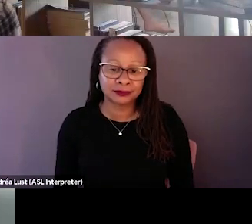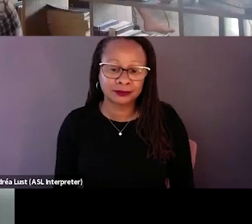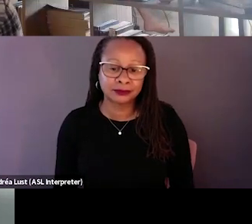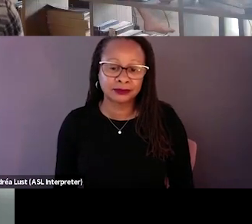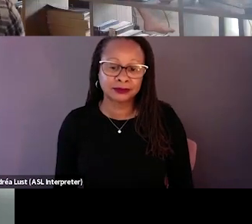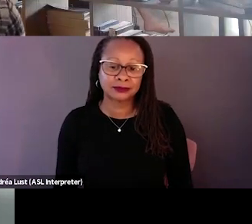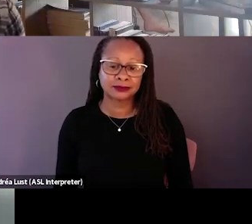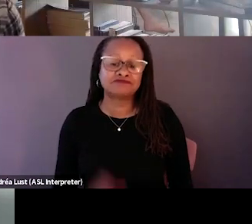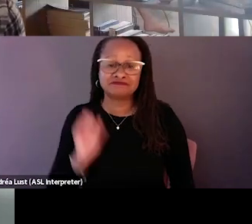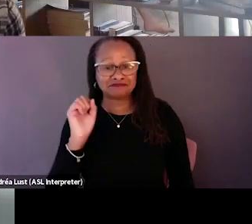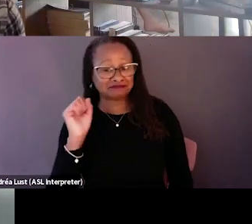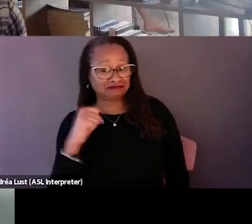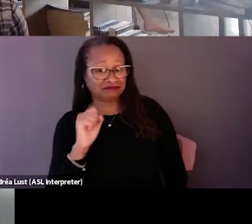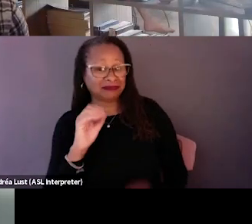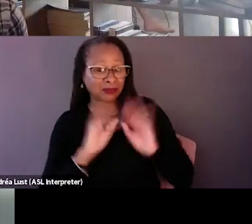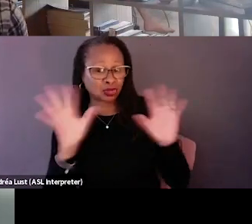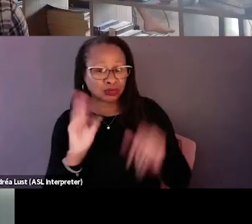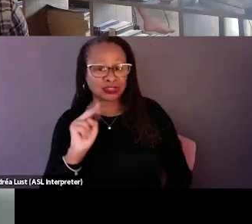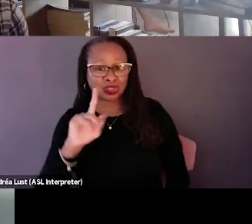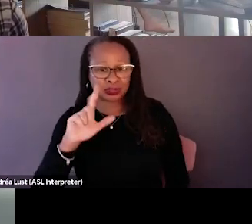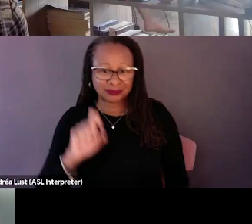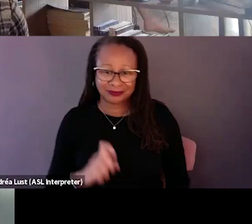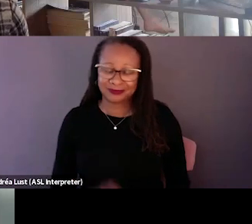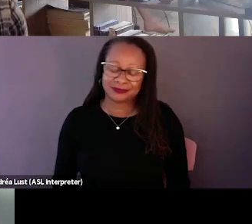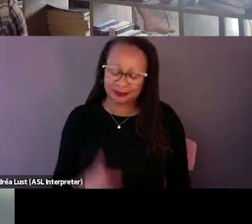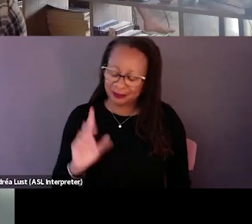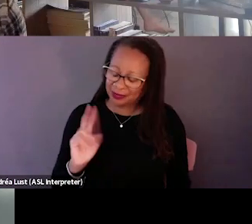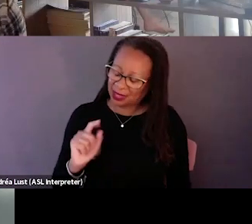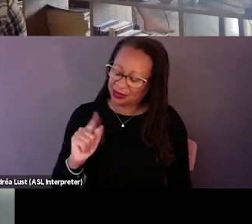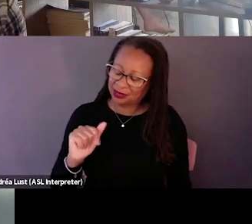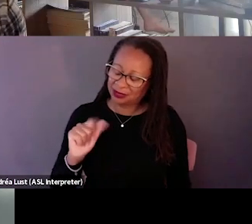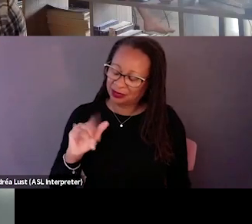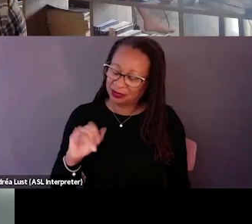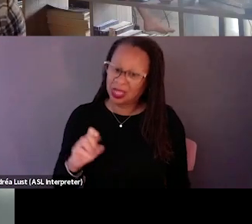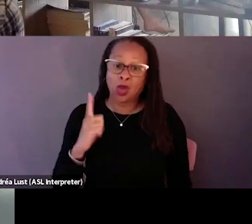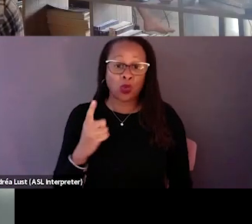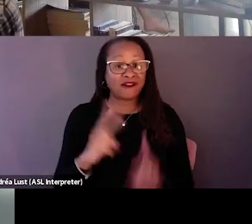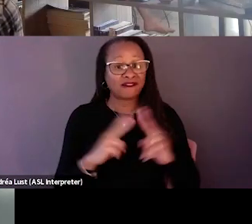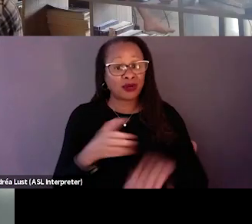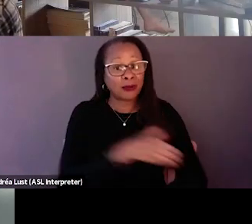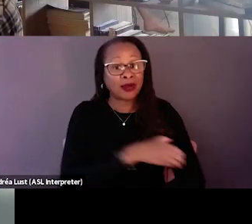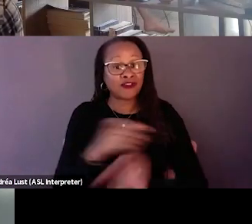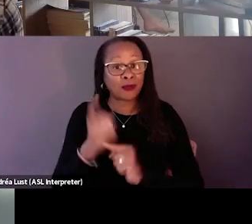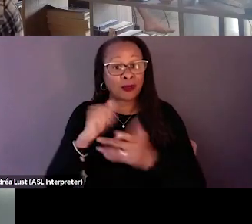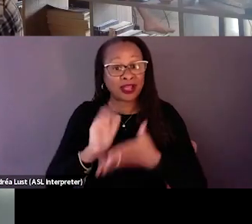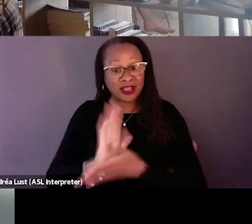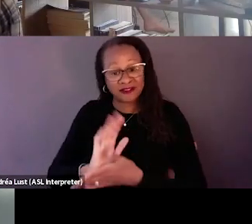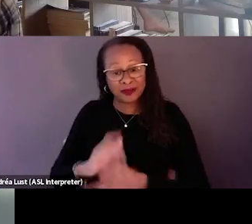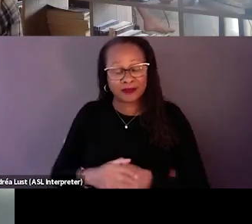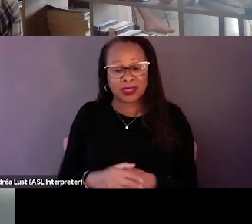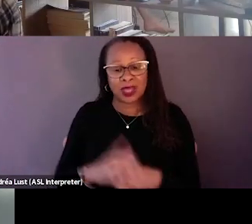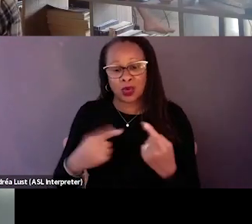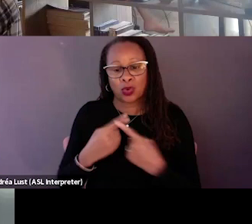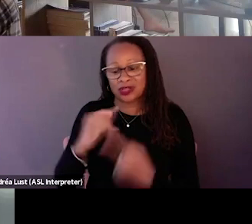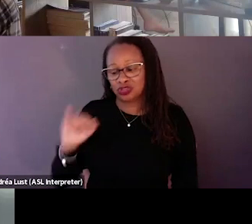Yeah, absolutely. And one of a really powerful moment in the film is when